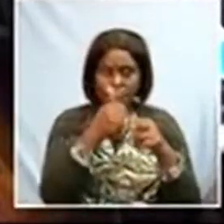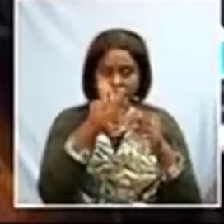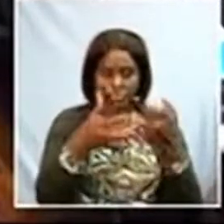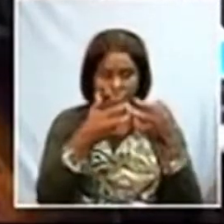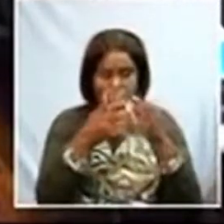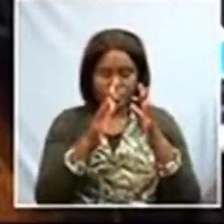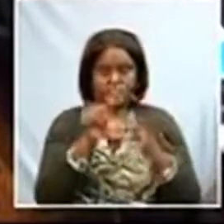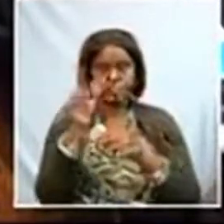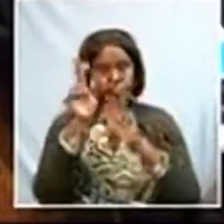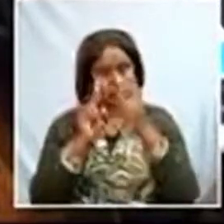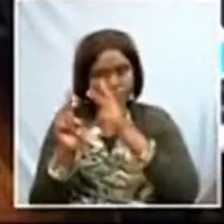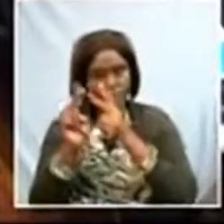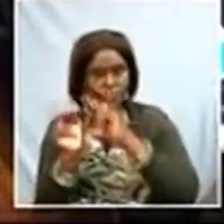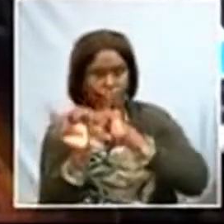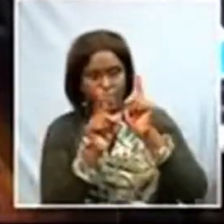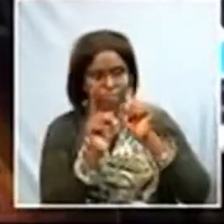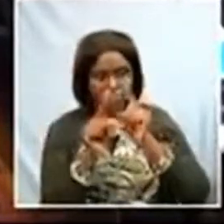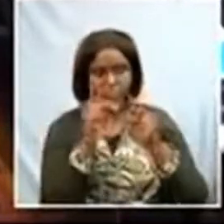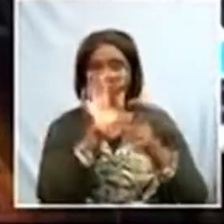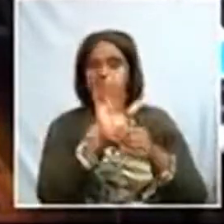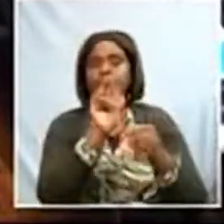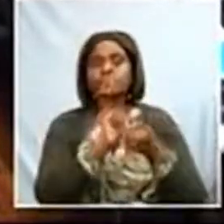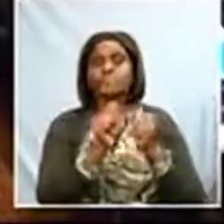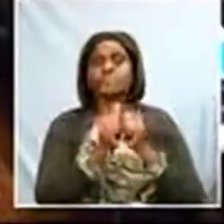been visiting, you have been going there. What was the problem?